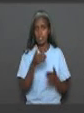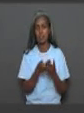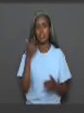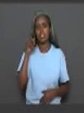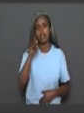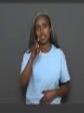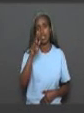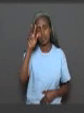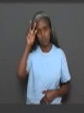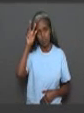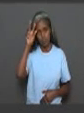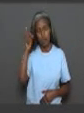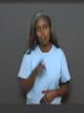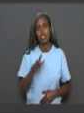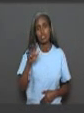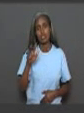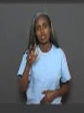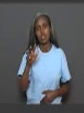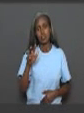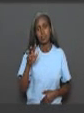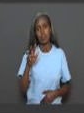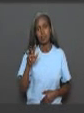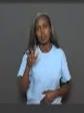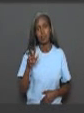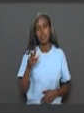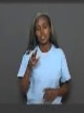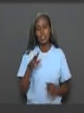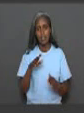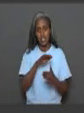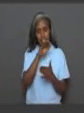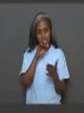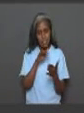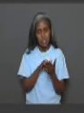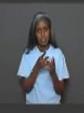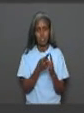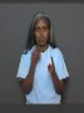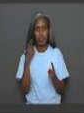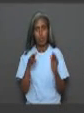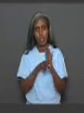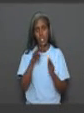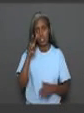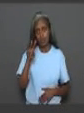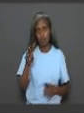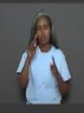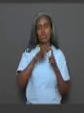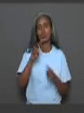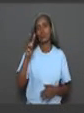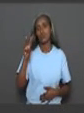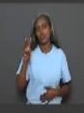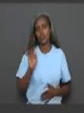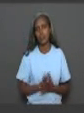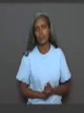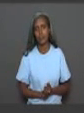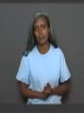x cubed over 3 restricted from negative 2 to 2.